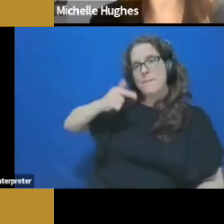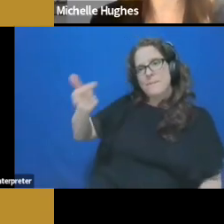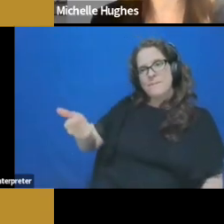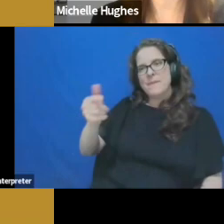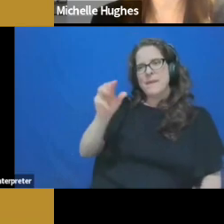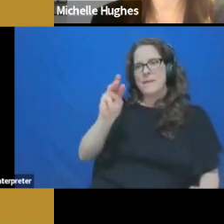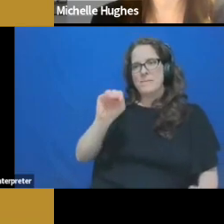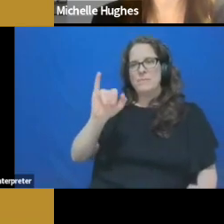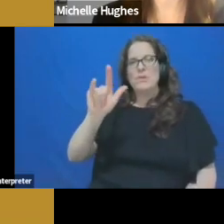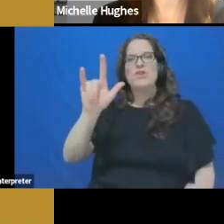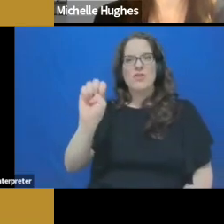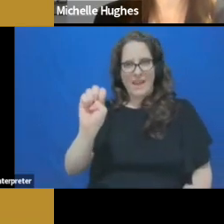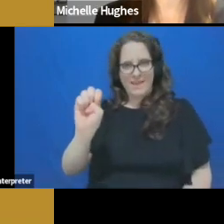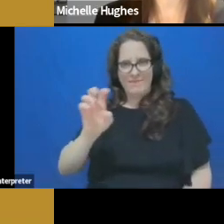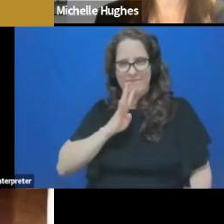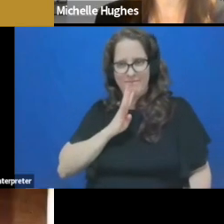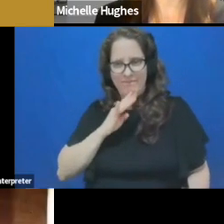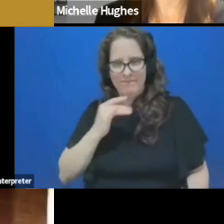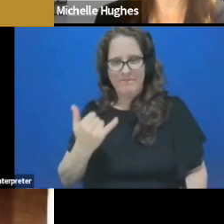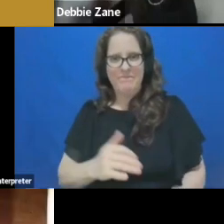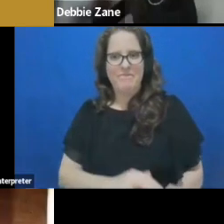You can go to the next slide, please.